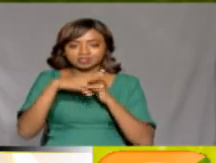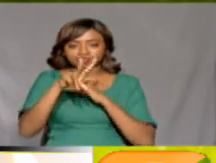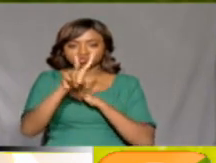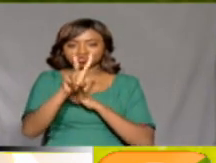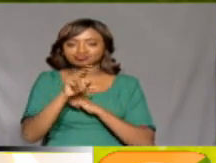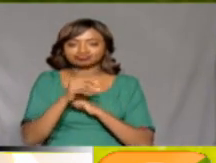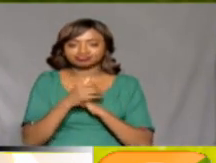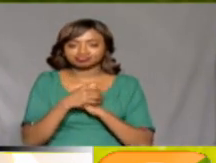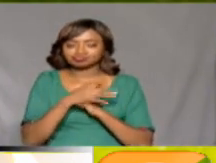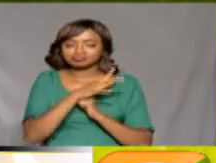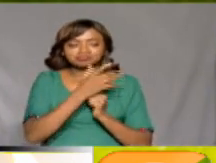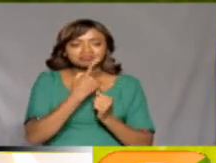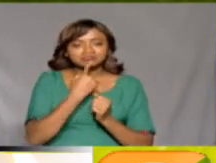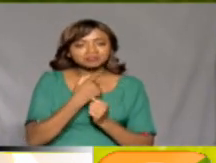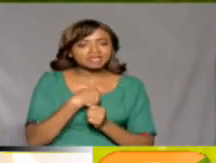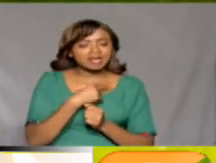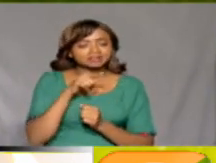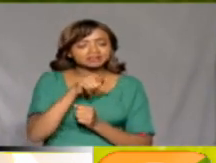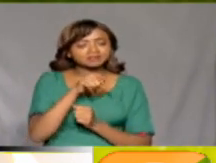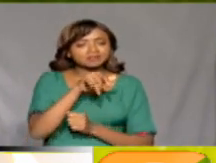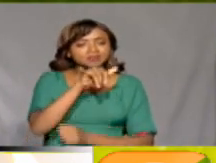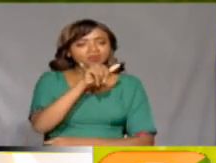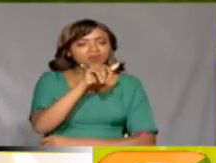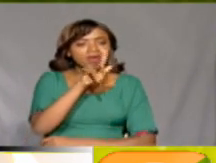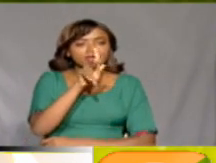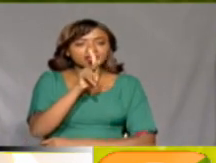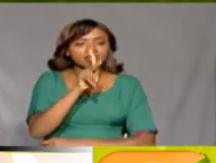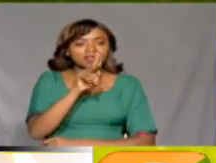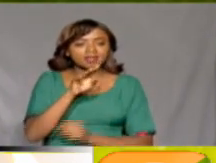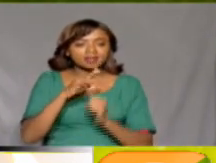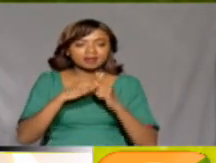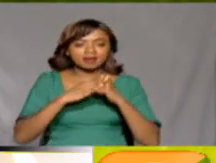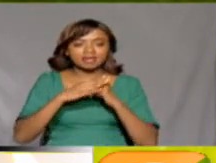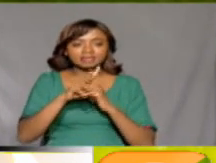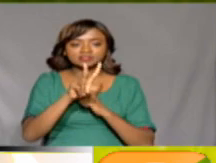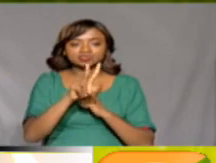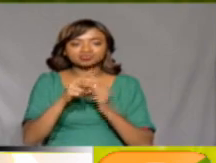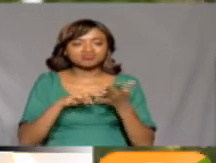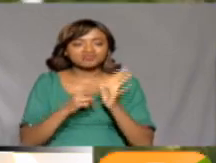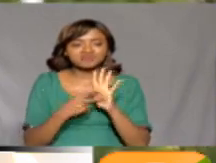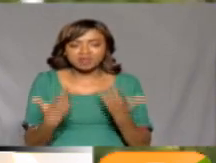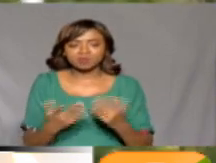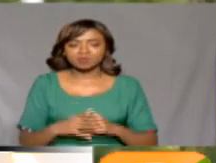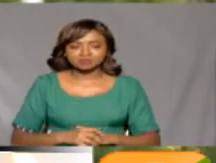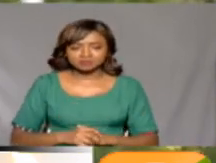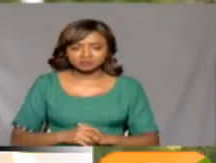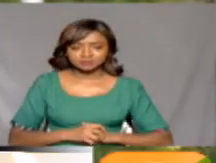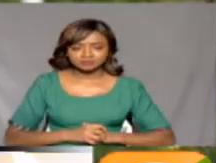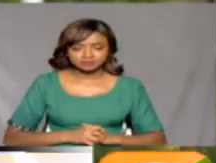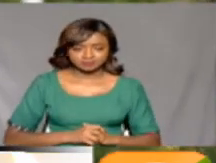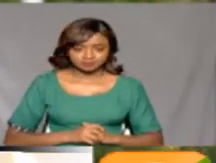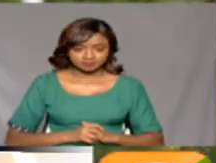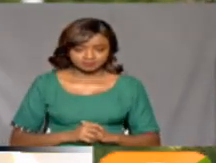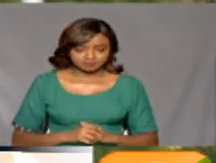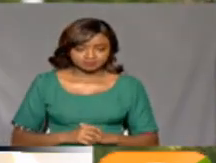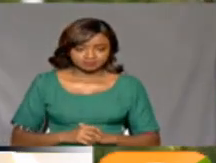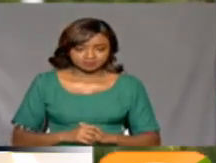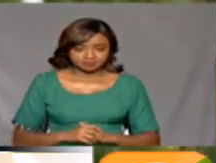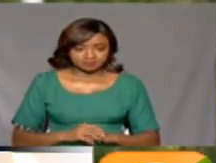about the origins of YK92 and what Moi hoped it would become. Some youth